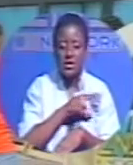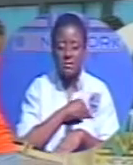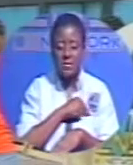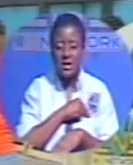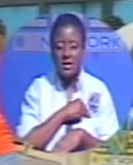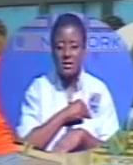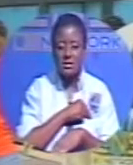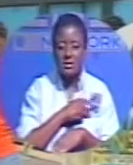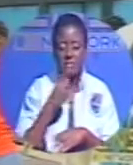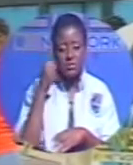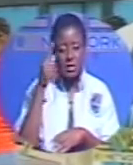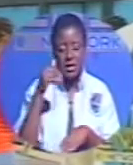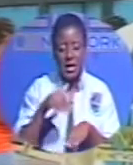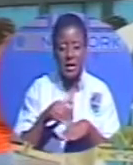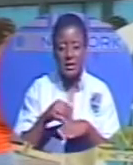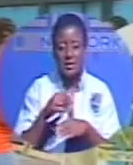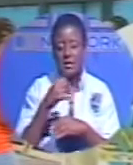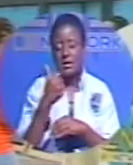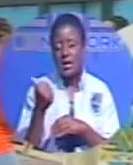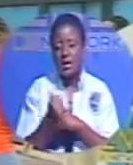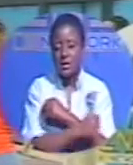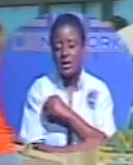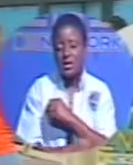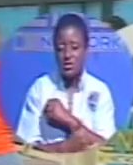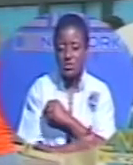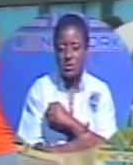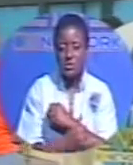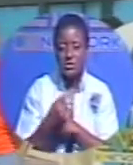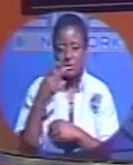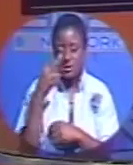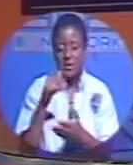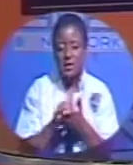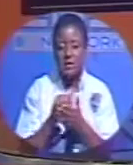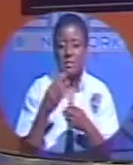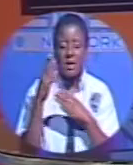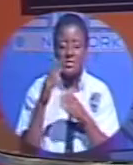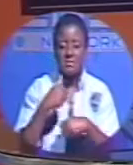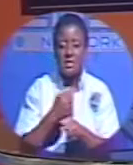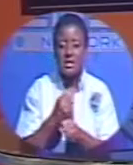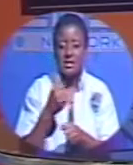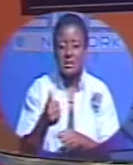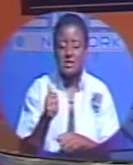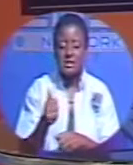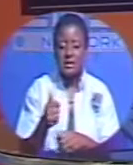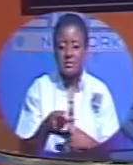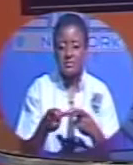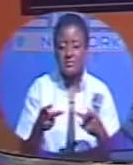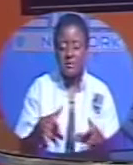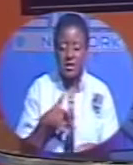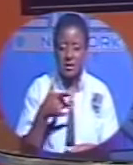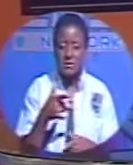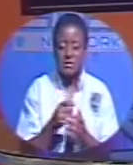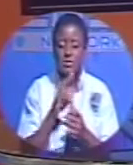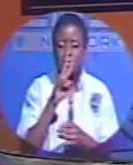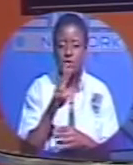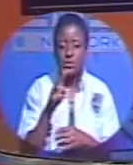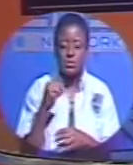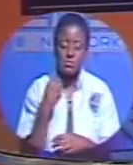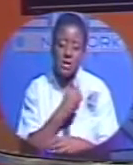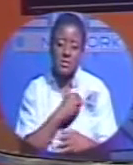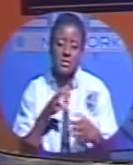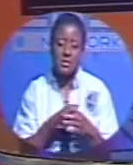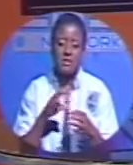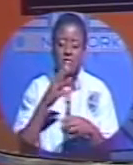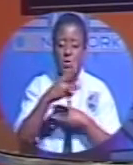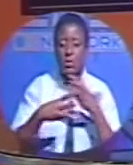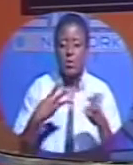would see that the Bahamas made its presence felt on the world stage. Moving on to some Olympic news now. 2 members of our world junior team